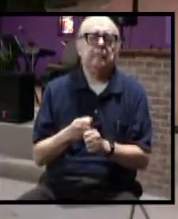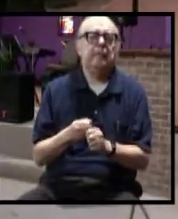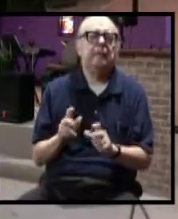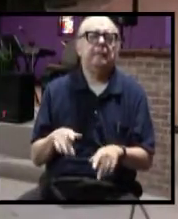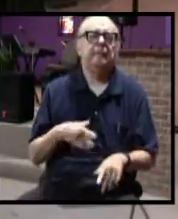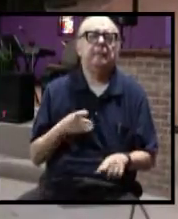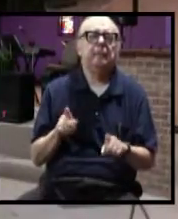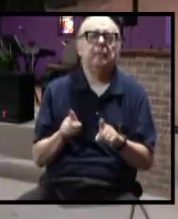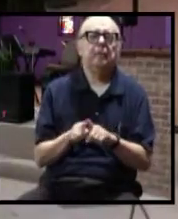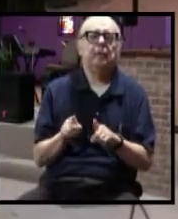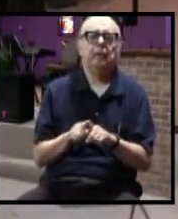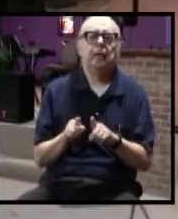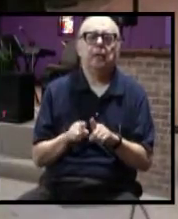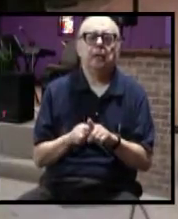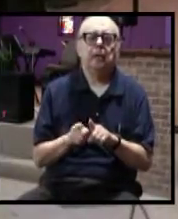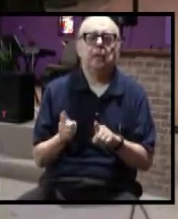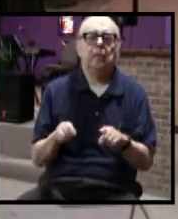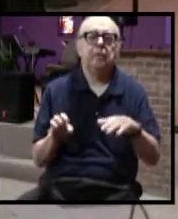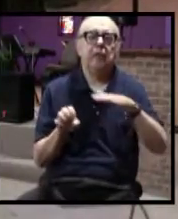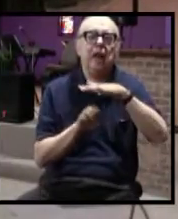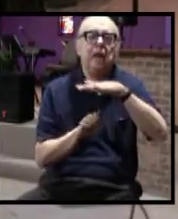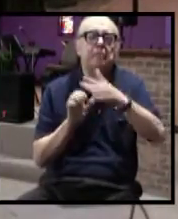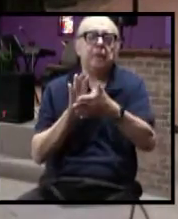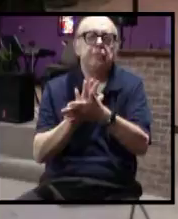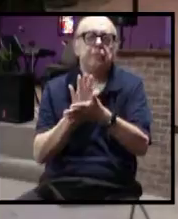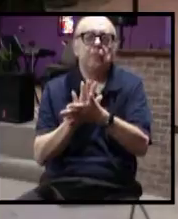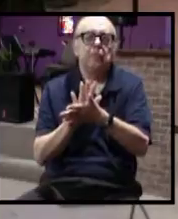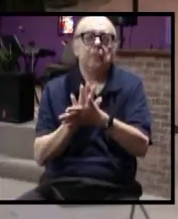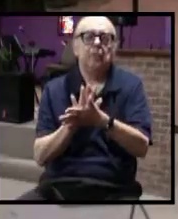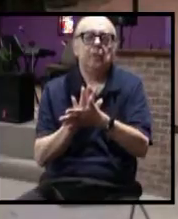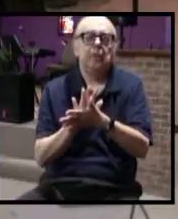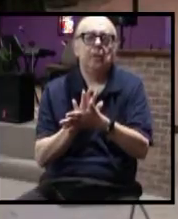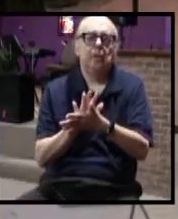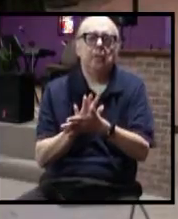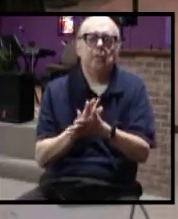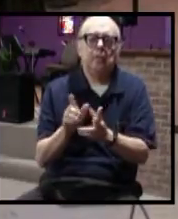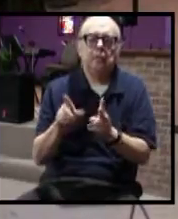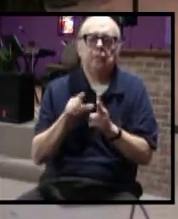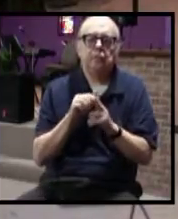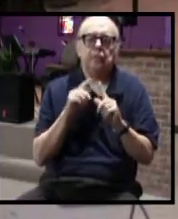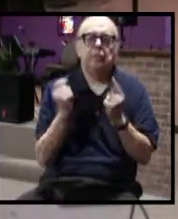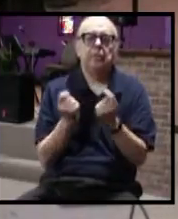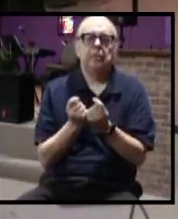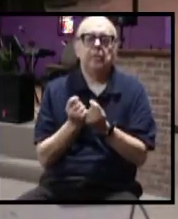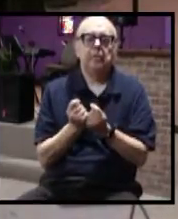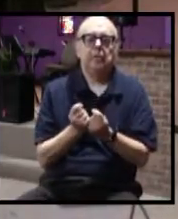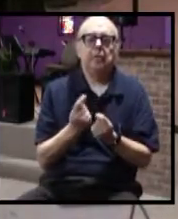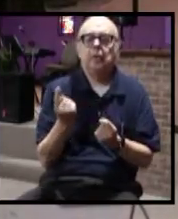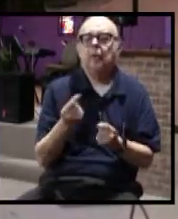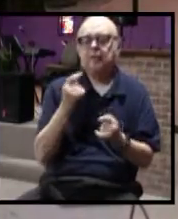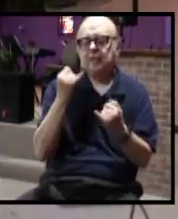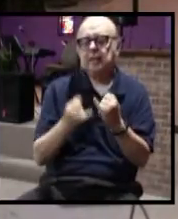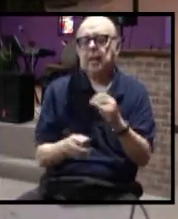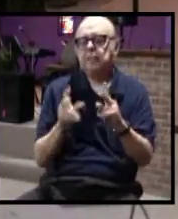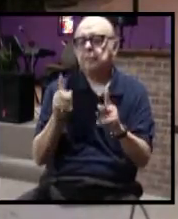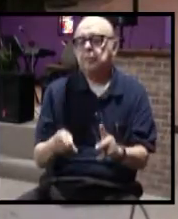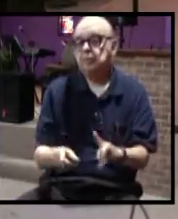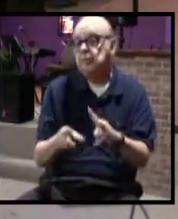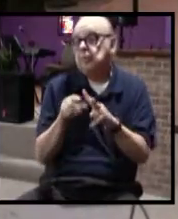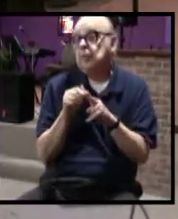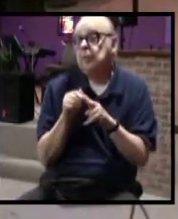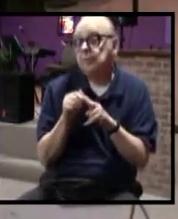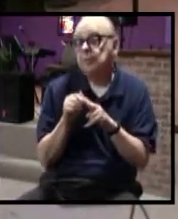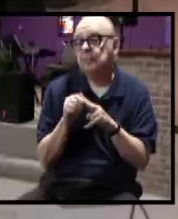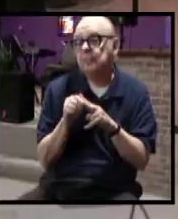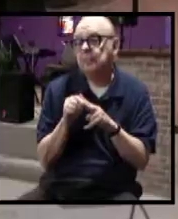Have ever felt like when you were in elementary school and they chose teams and you were always